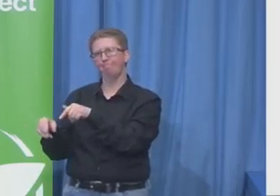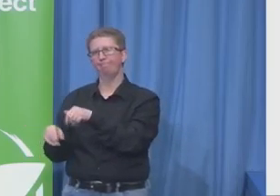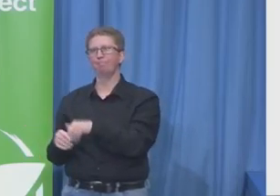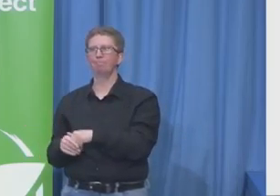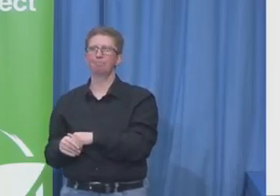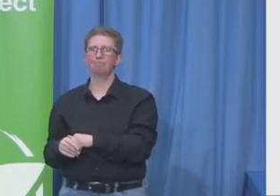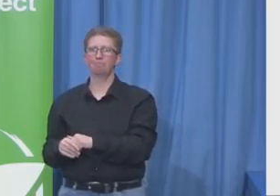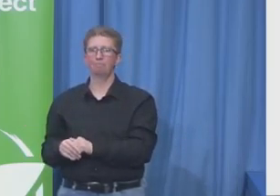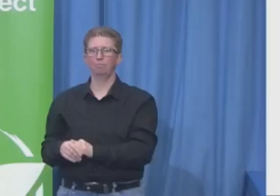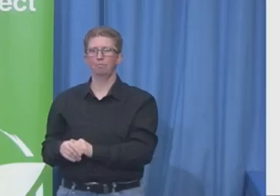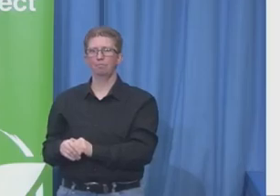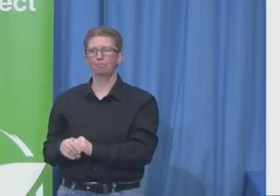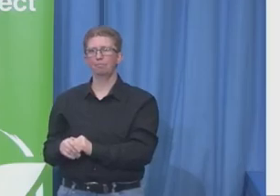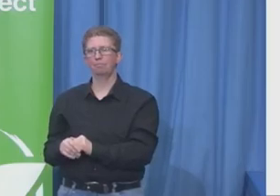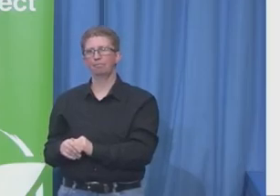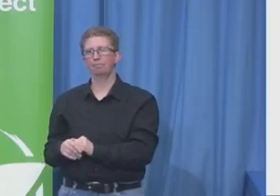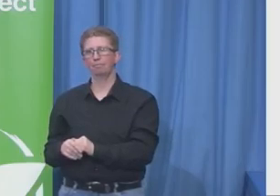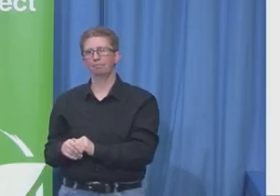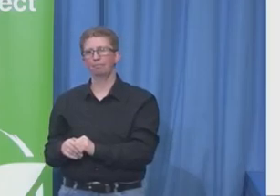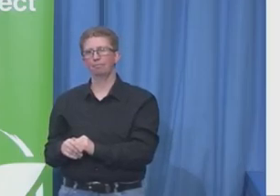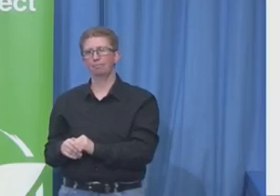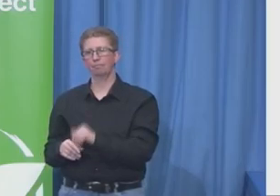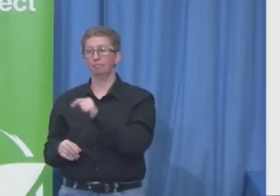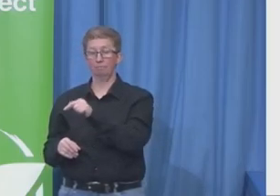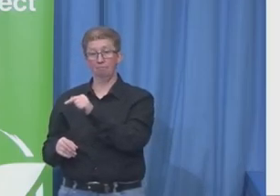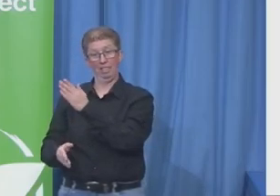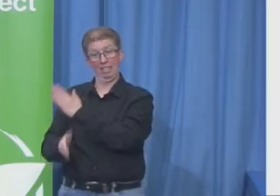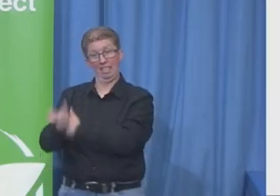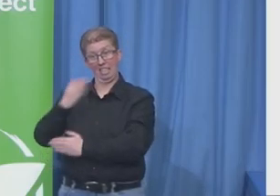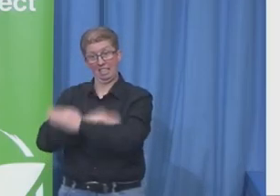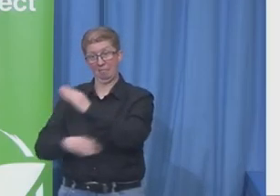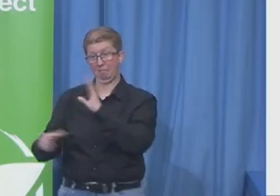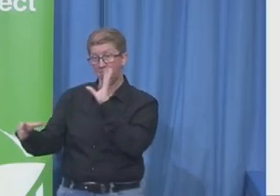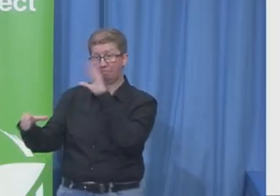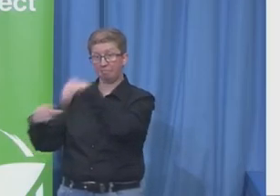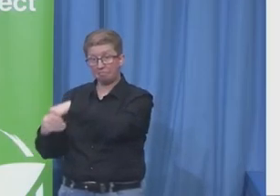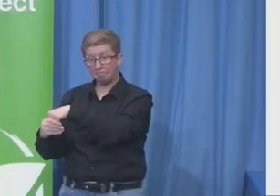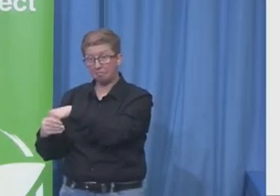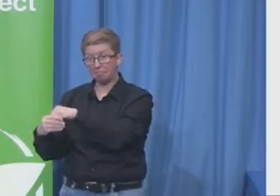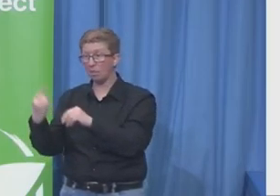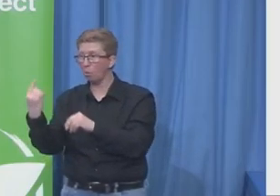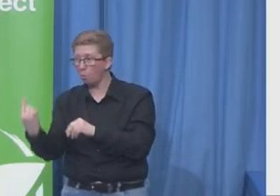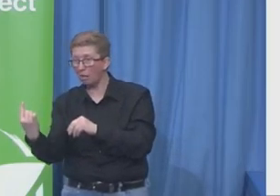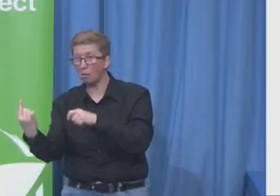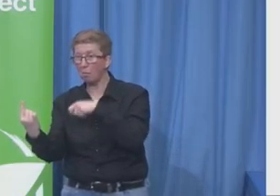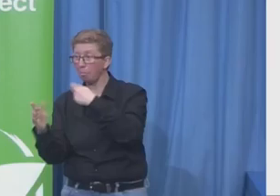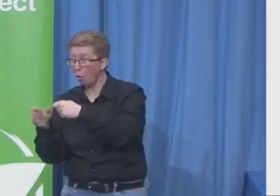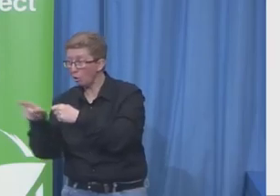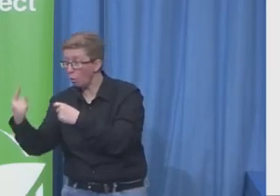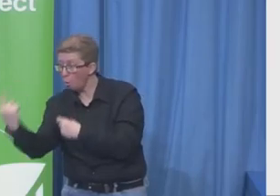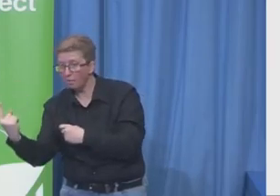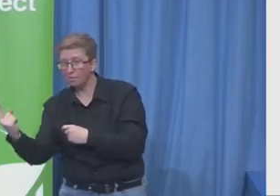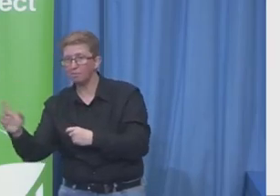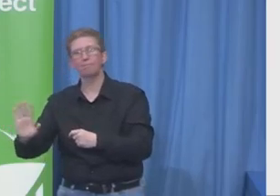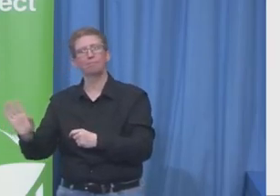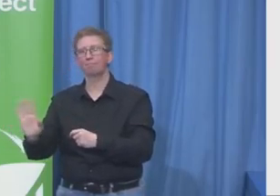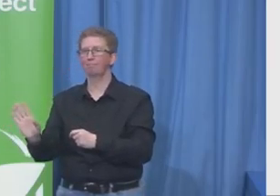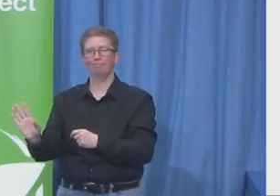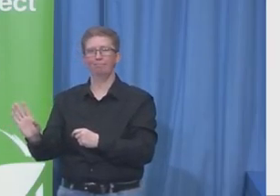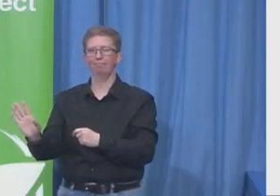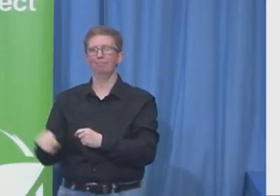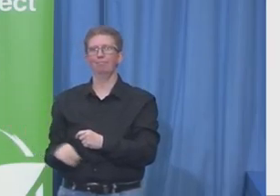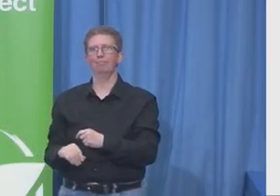inclusion. And it's not a standalone project on disability inclusion, it's part of that social protection and